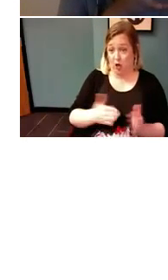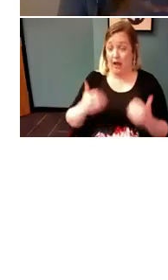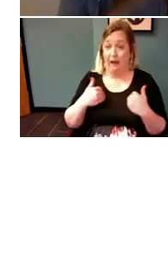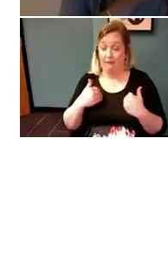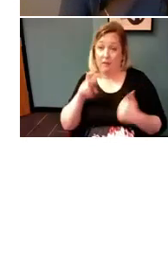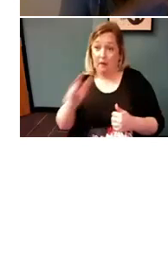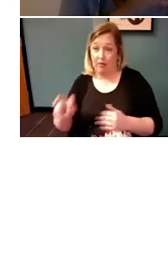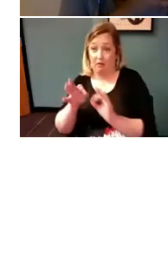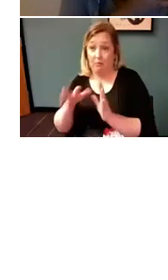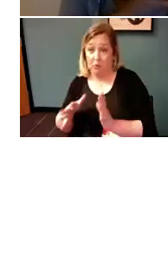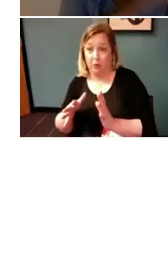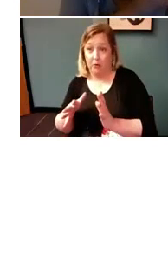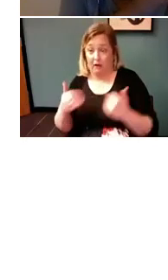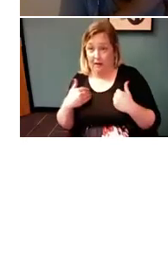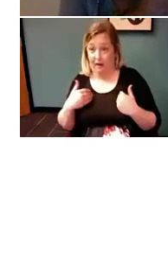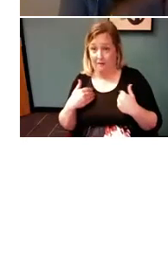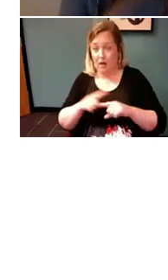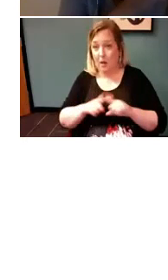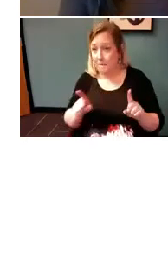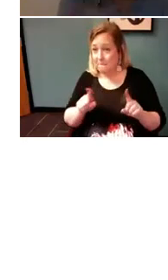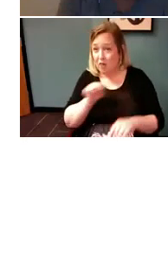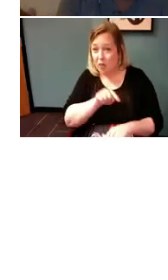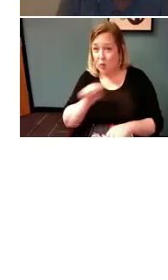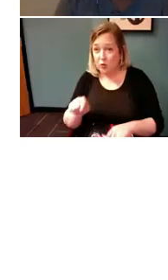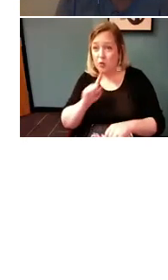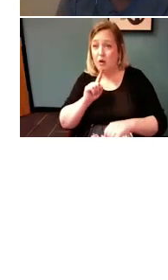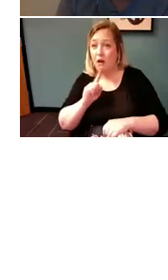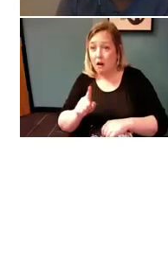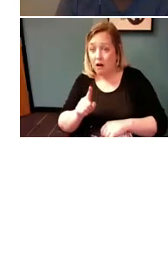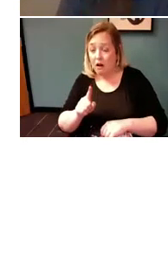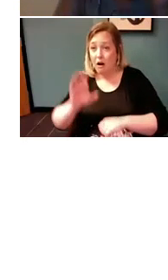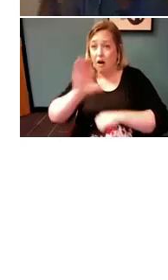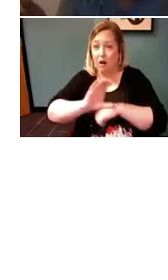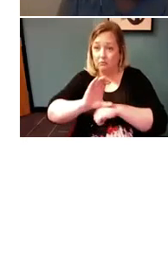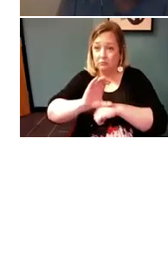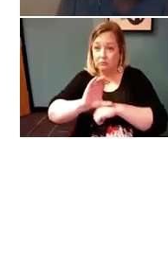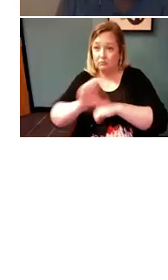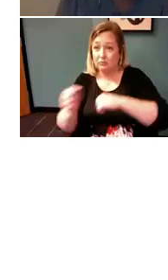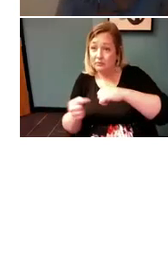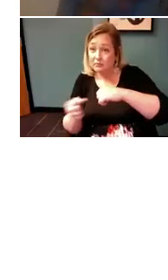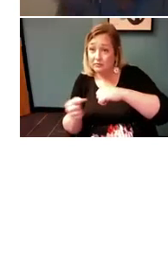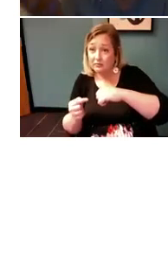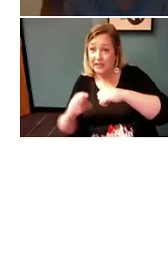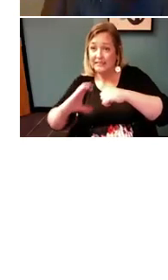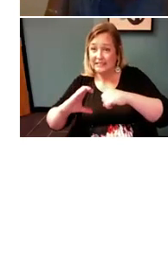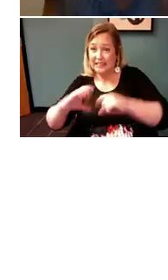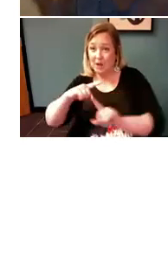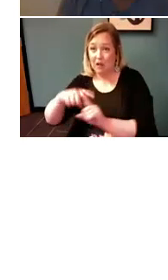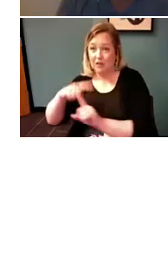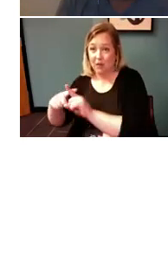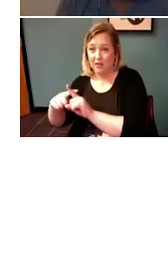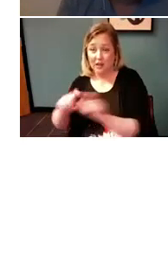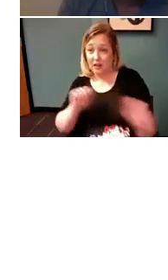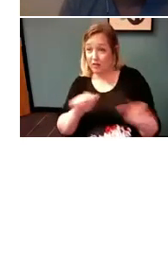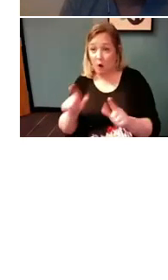Python interpreter written in? Right, it is written in C++. So Even your Windows programming language or your Linux